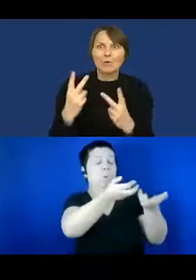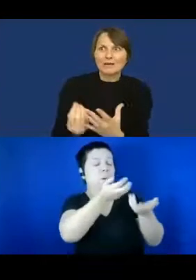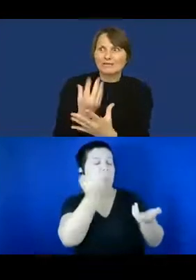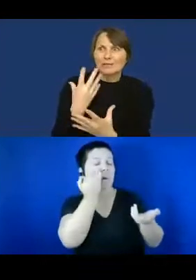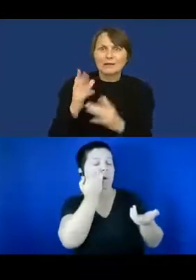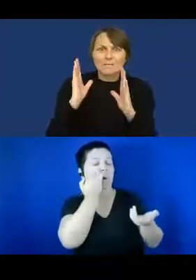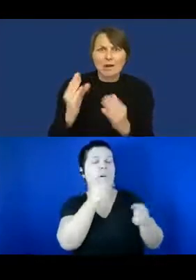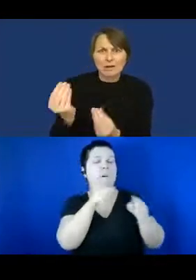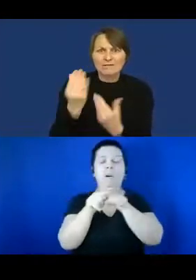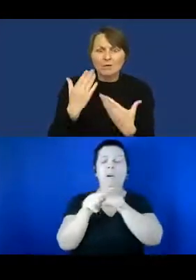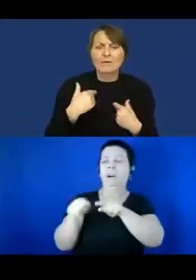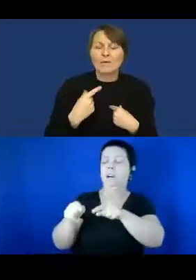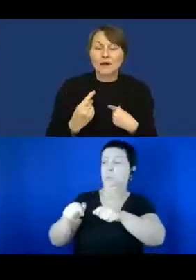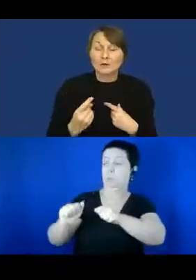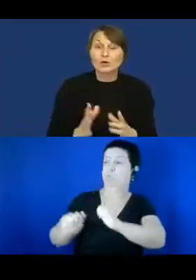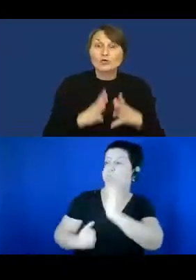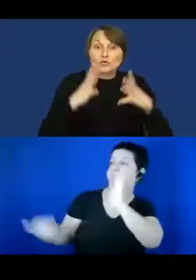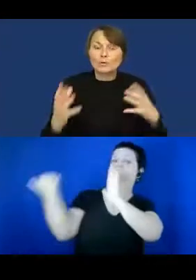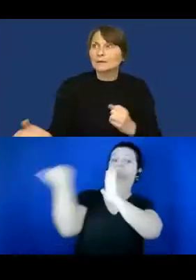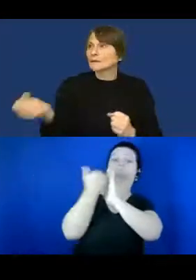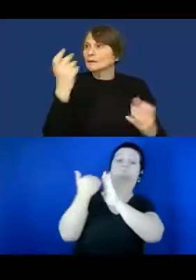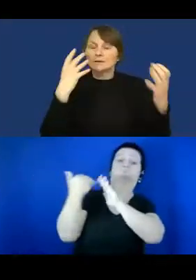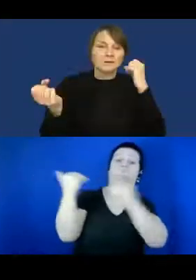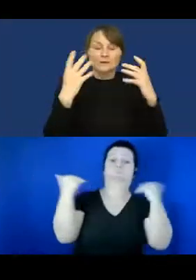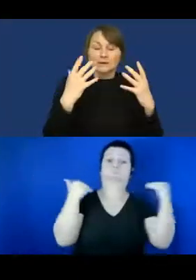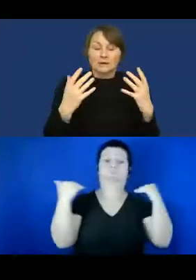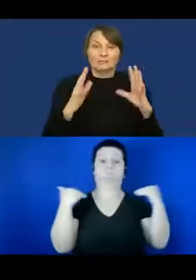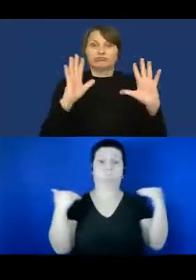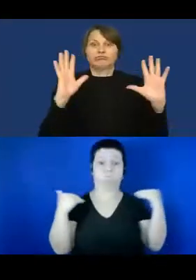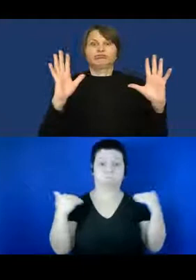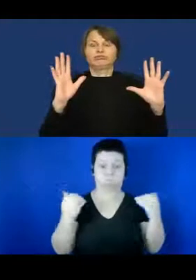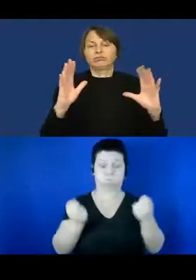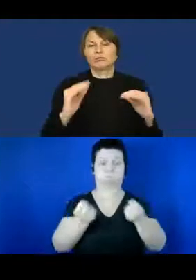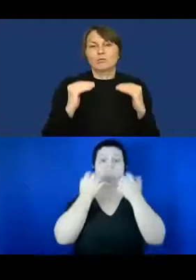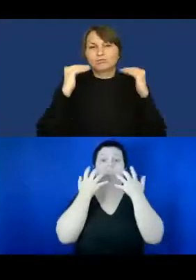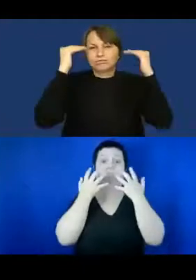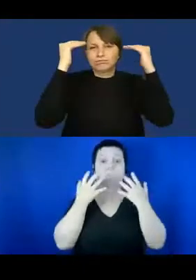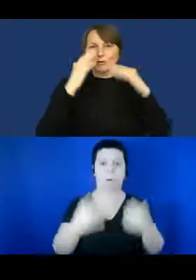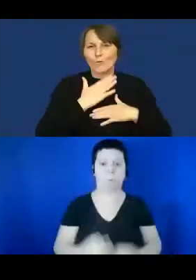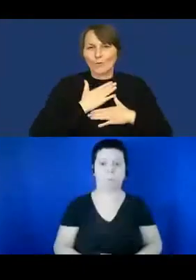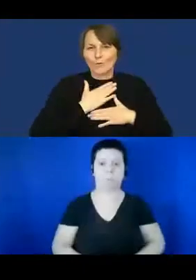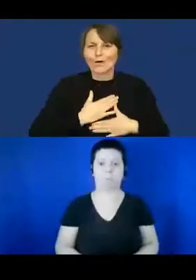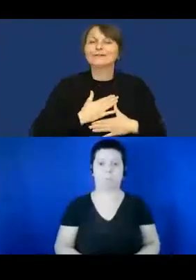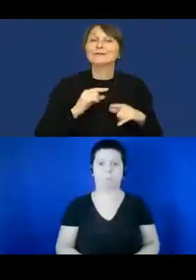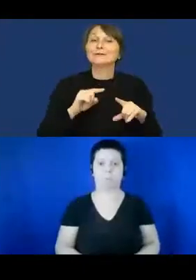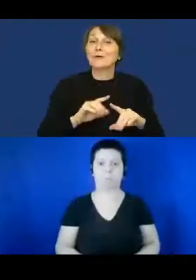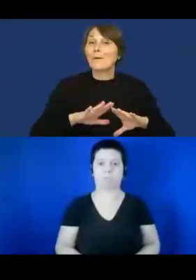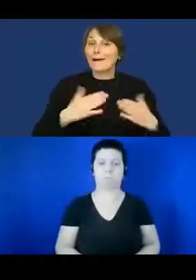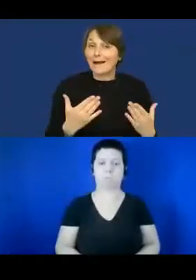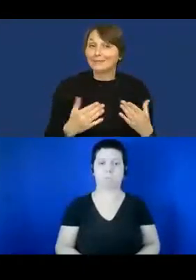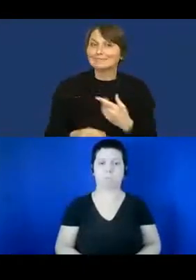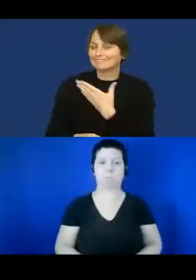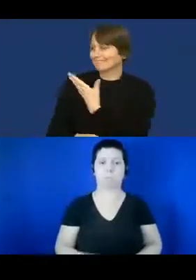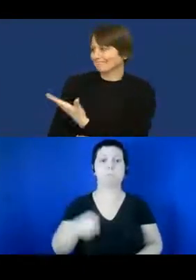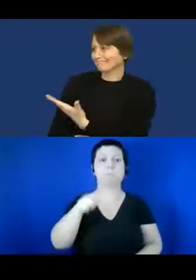overburdening the user with very complex instructions. That is where something called semantic representation